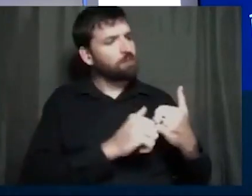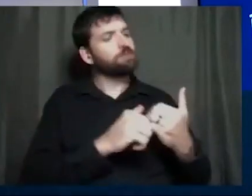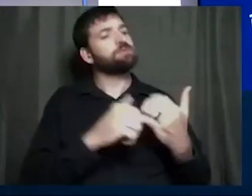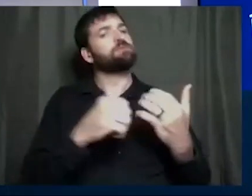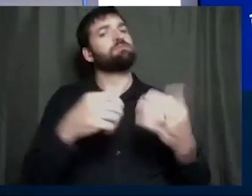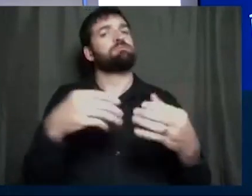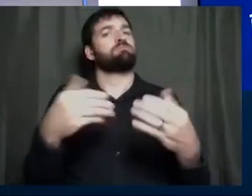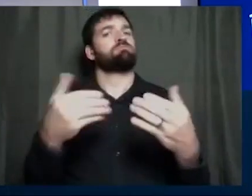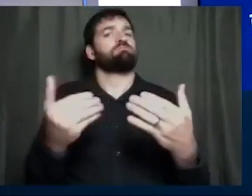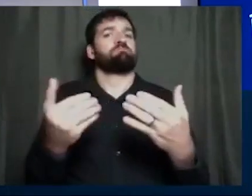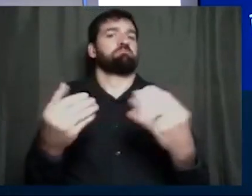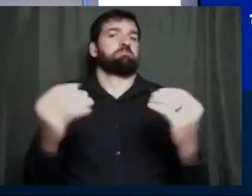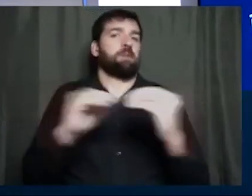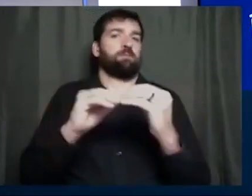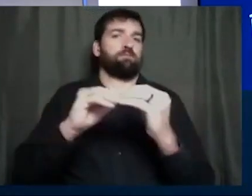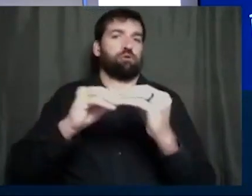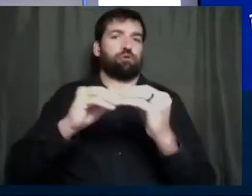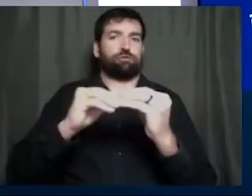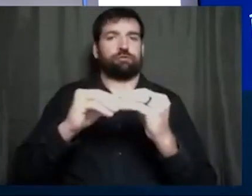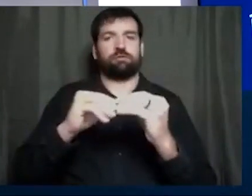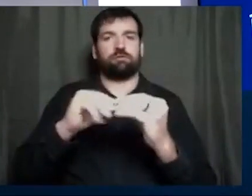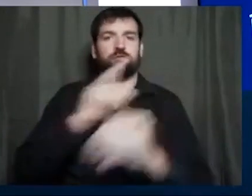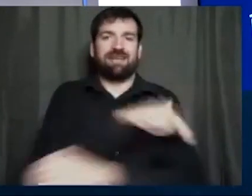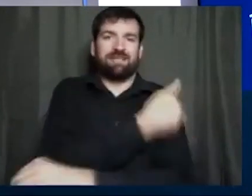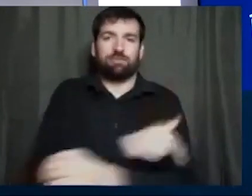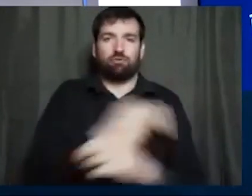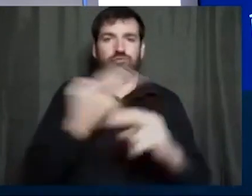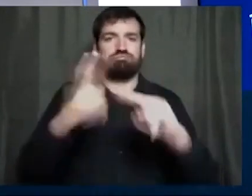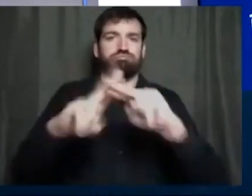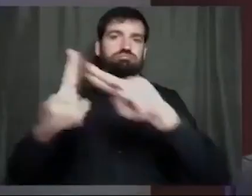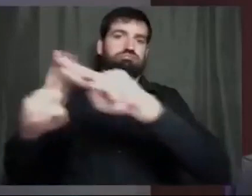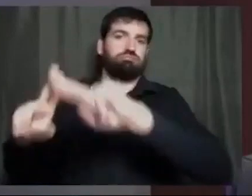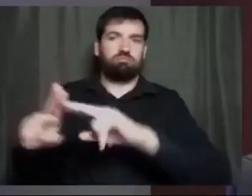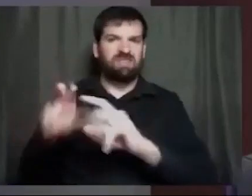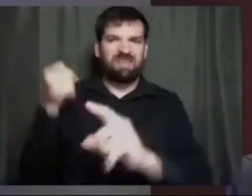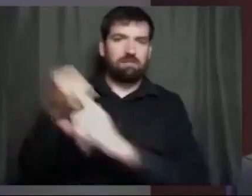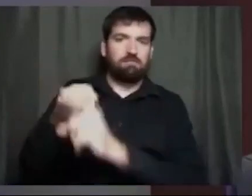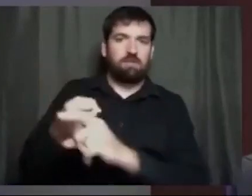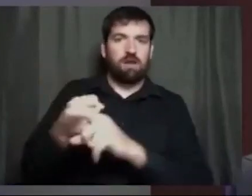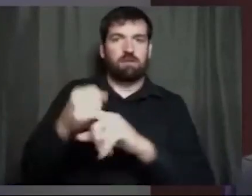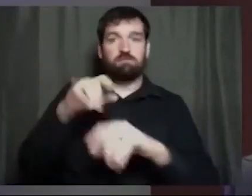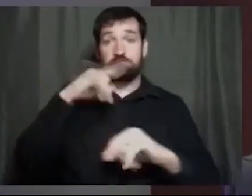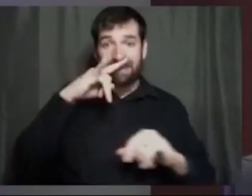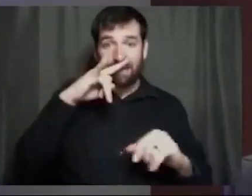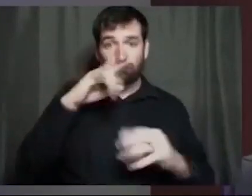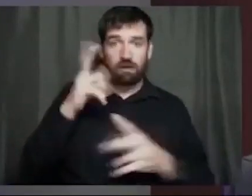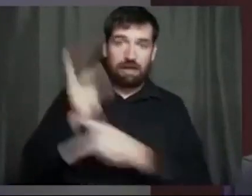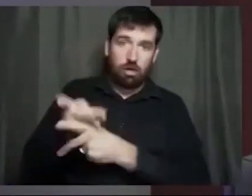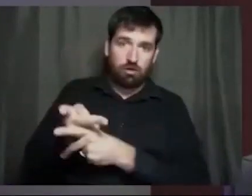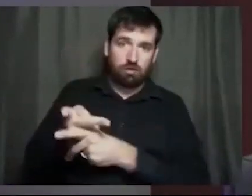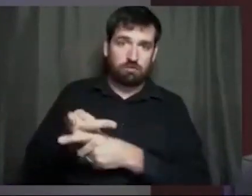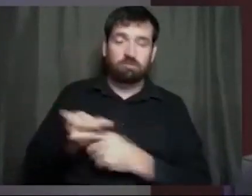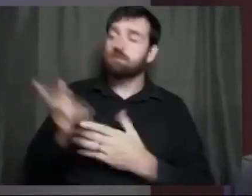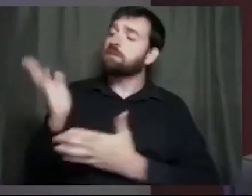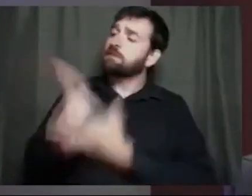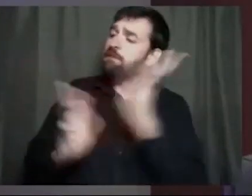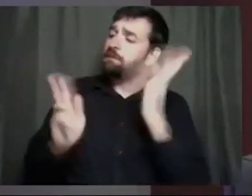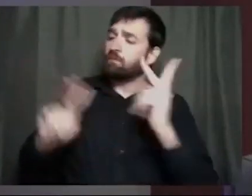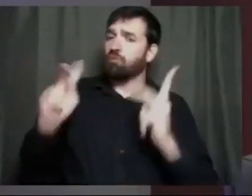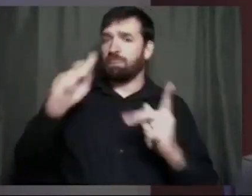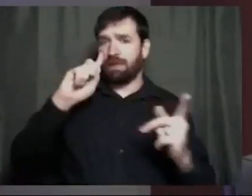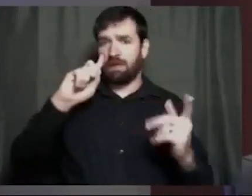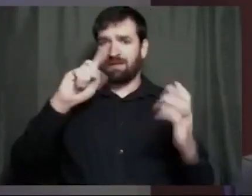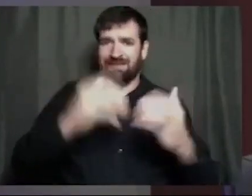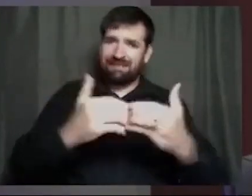COVID-19 affecting just pediatric care overall? Well, so, some people might think that they're completely separate from adult care,